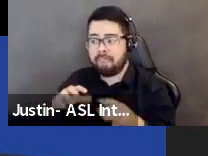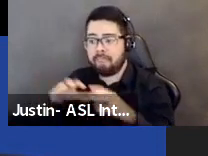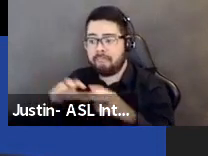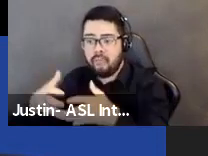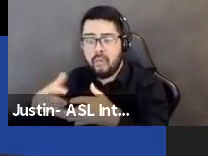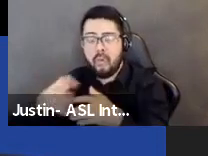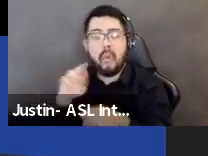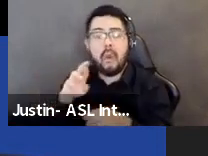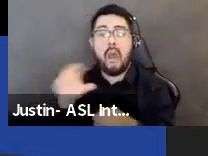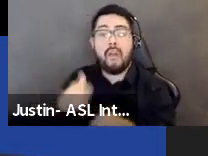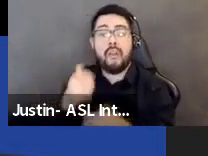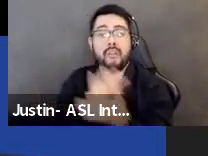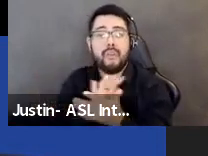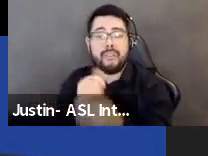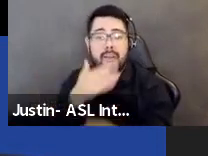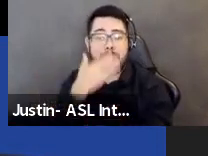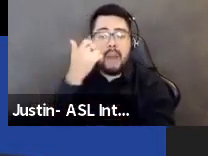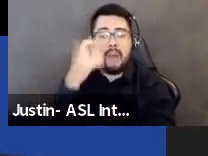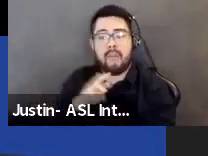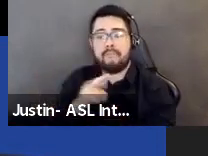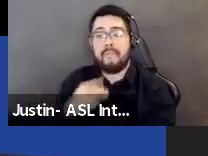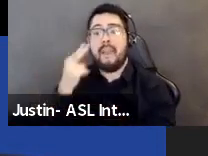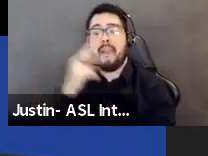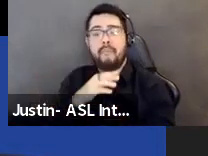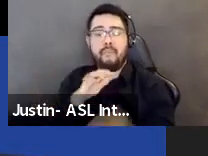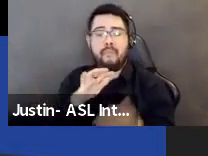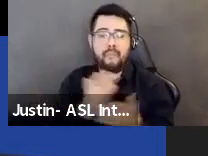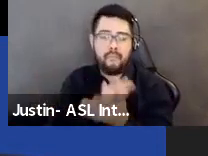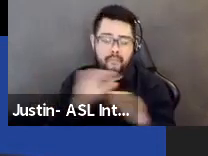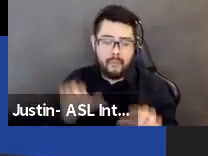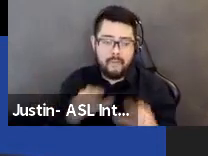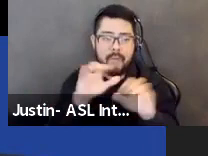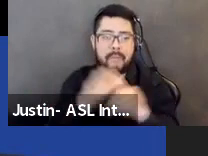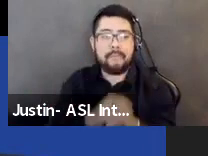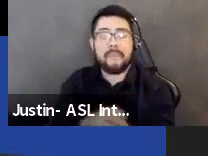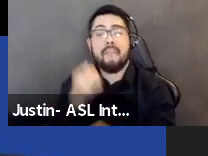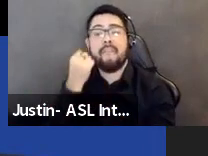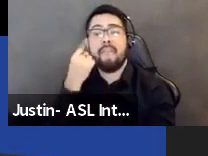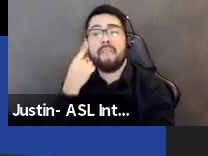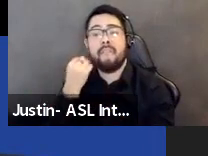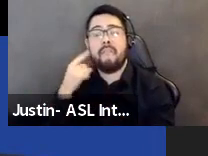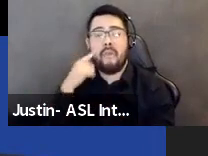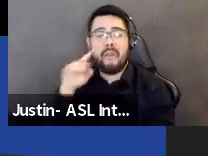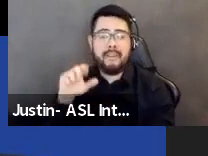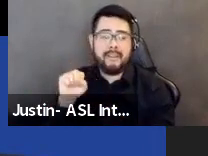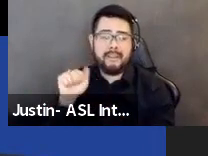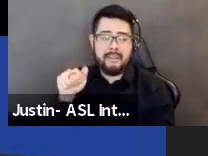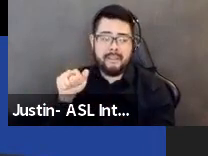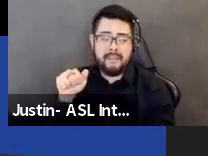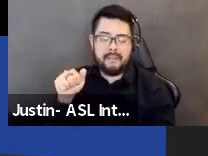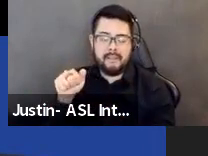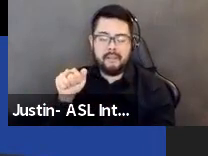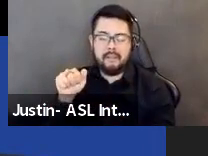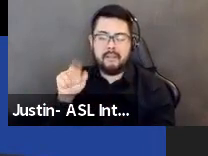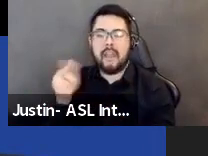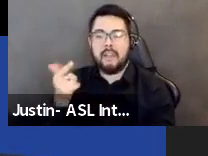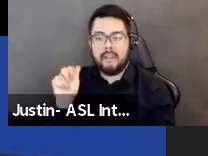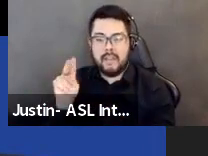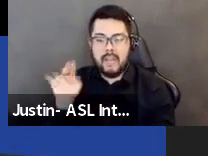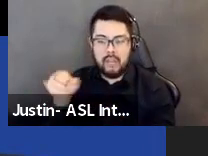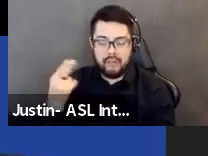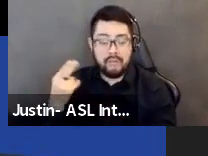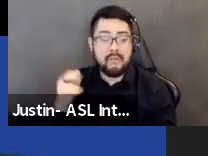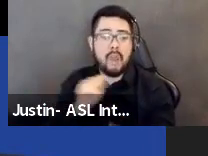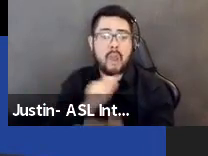performing in the case of saganash all existing spaces in the building are used and all neighboring schools are efficient or